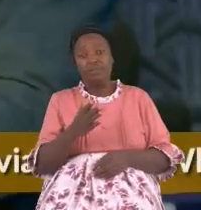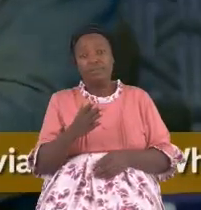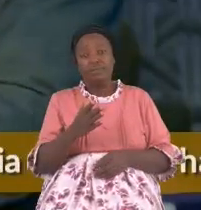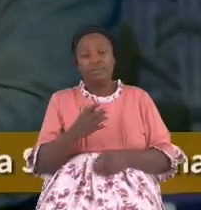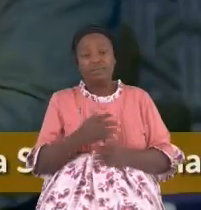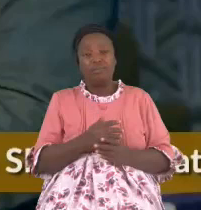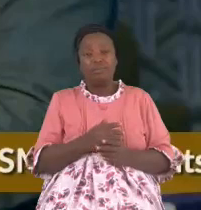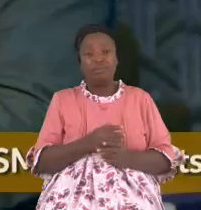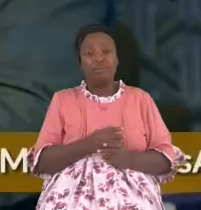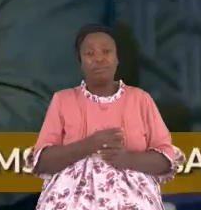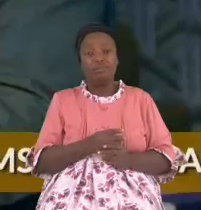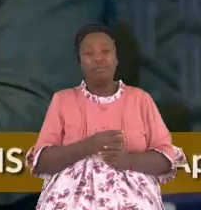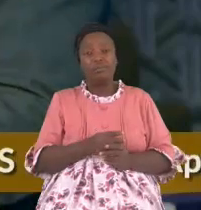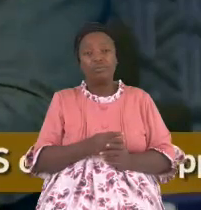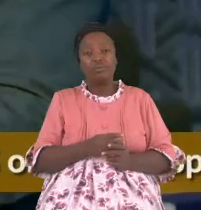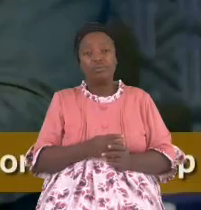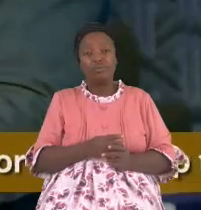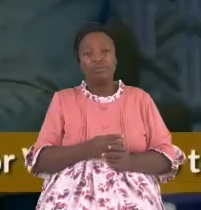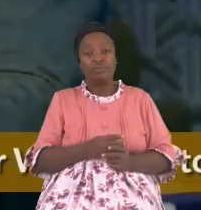there